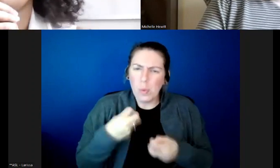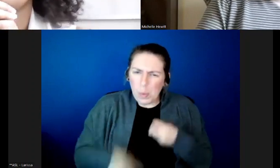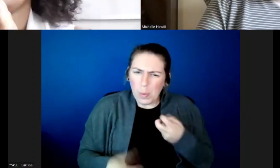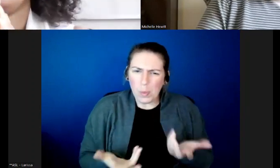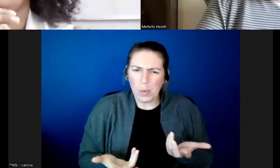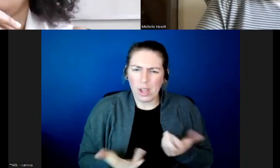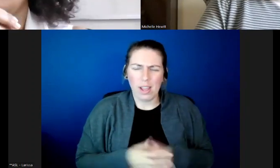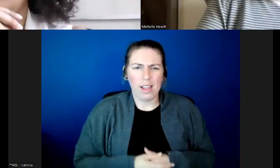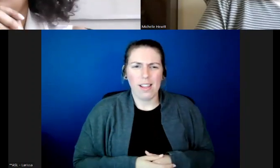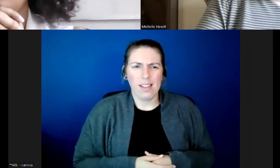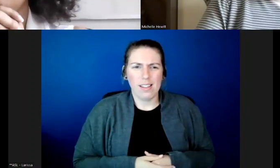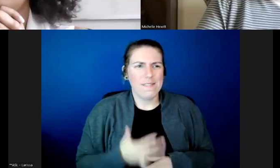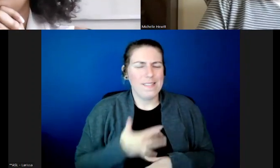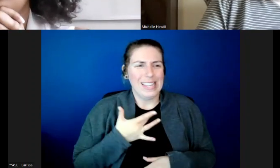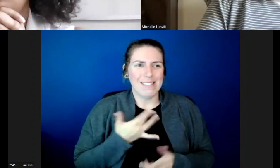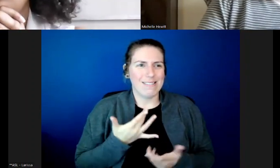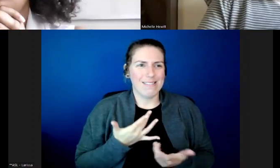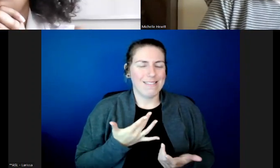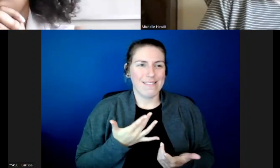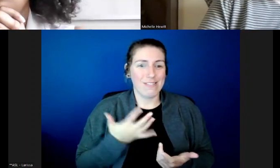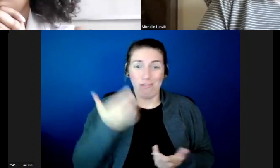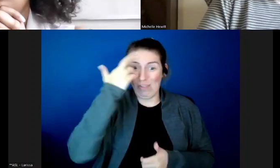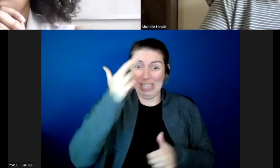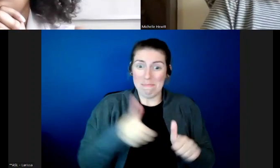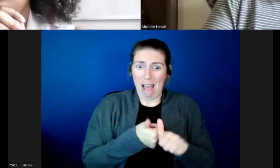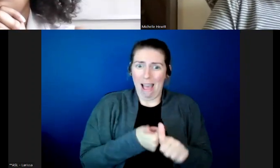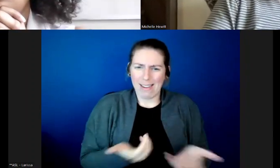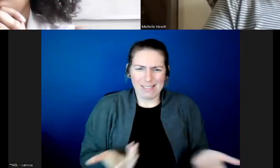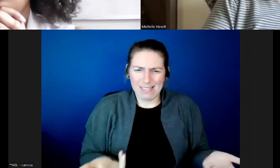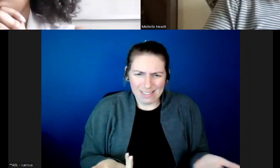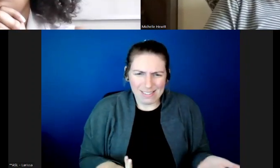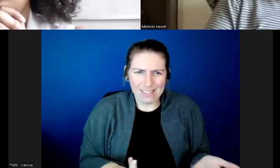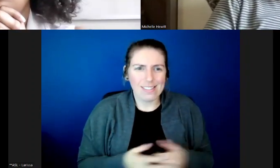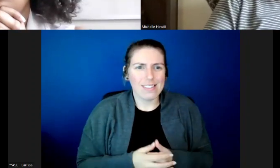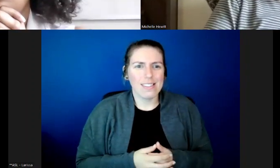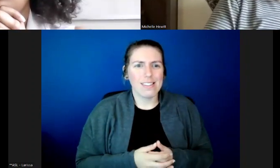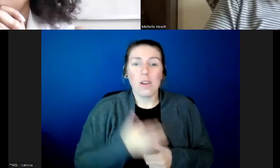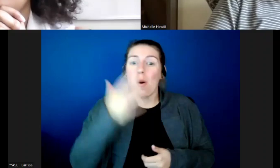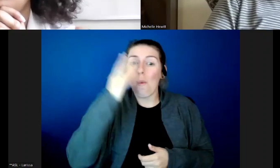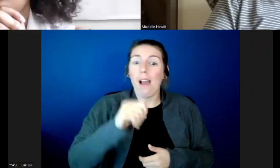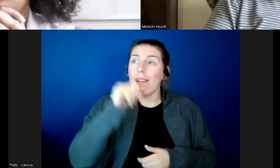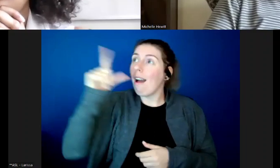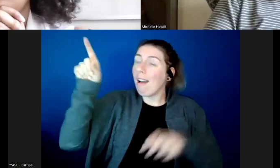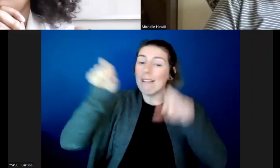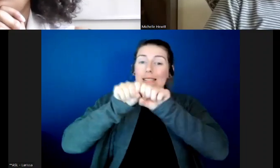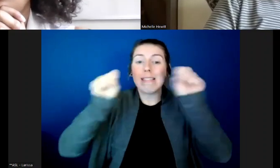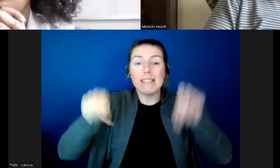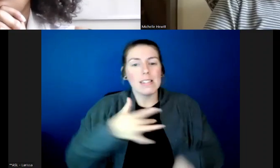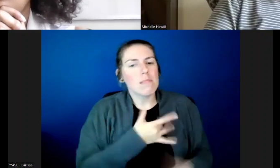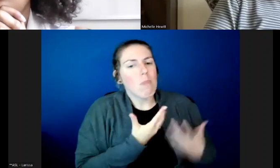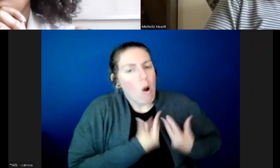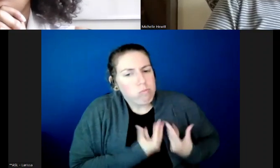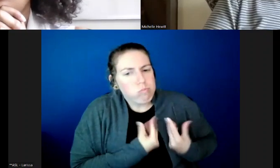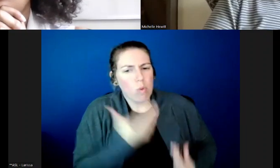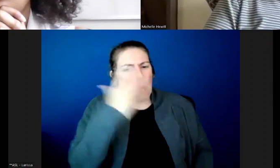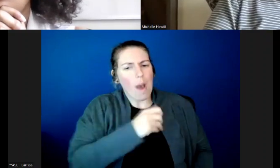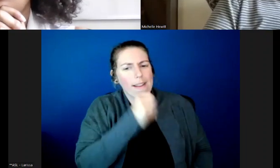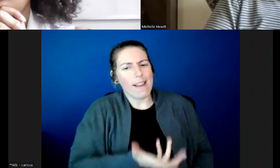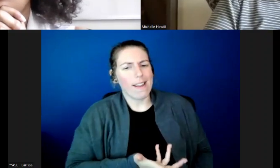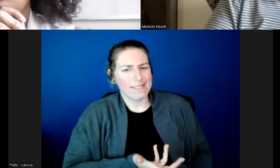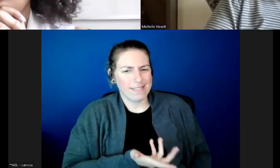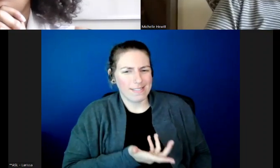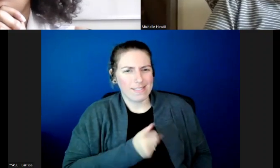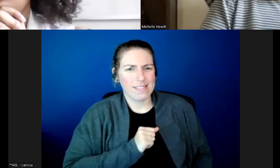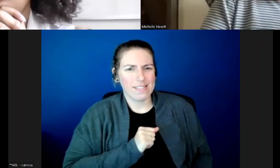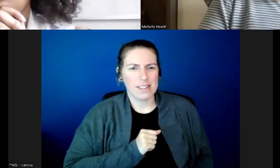there's no reason why our systems can't have heart as well, right? There's no reasons why